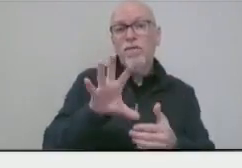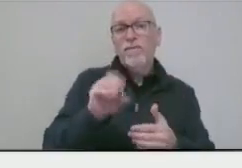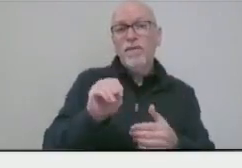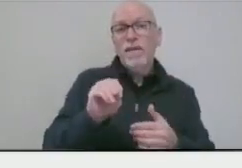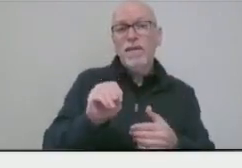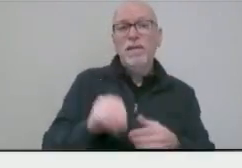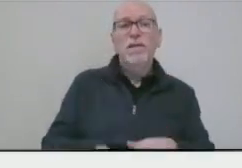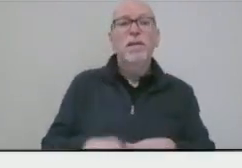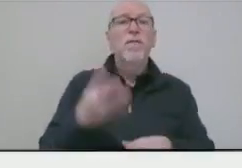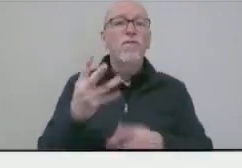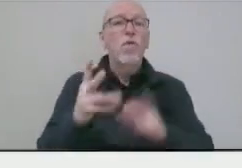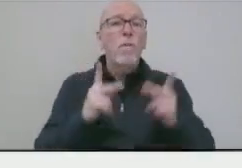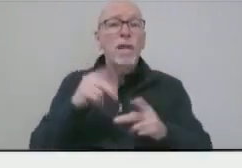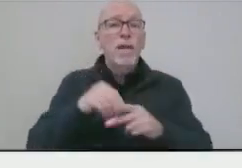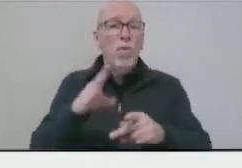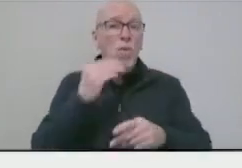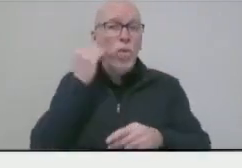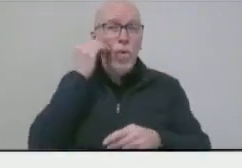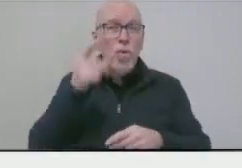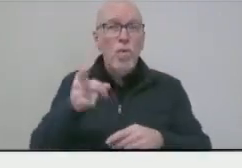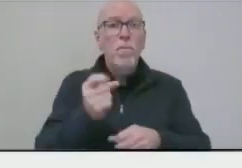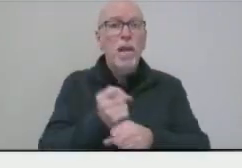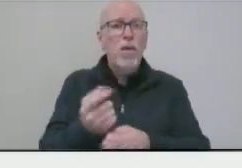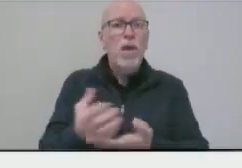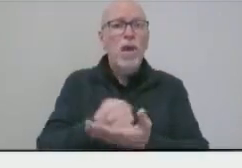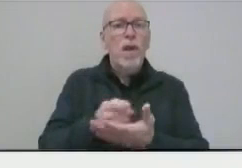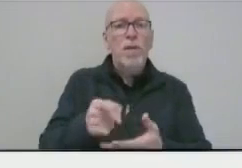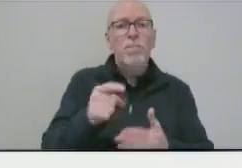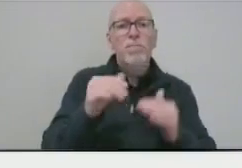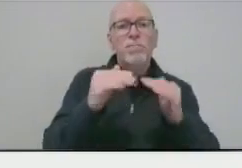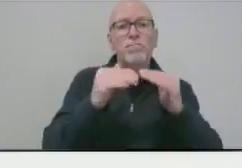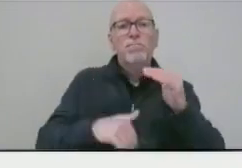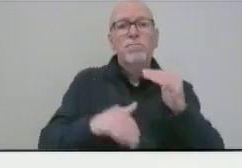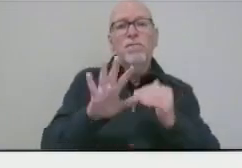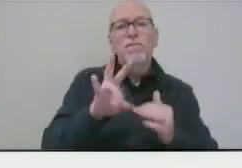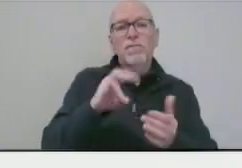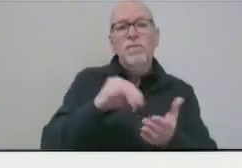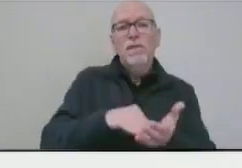$46,250, and a four-person household with an annual income at or below